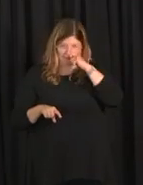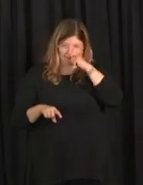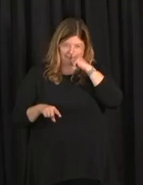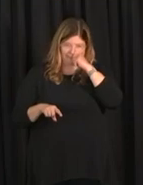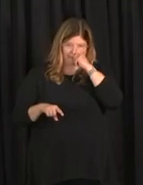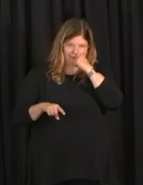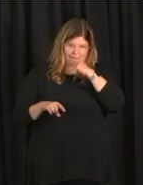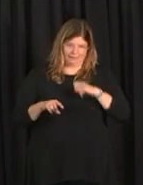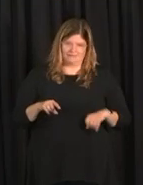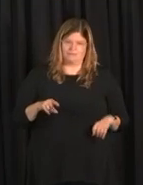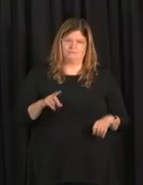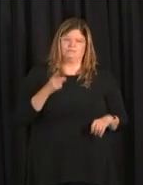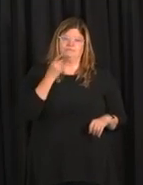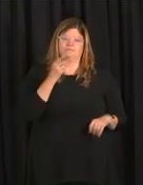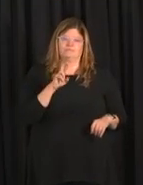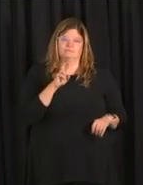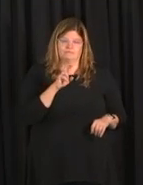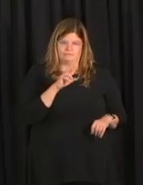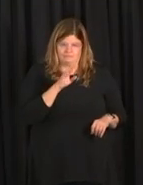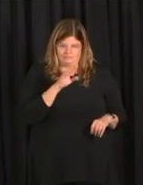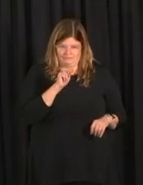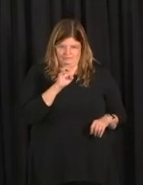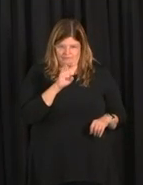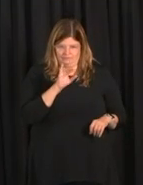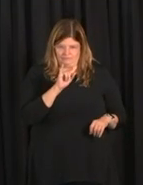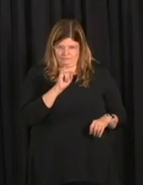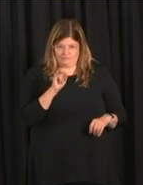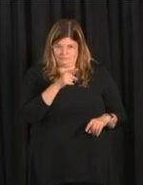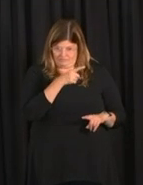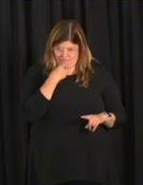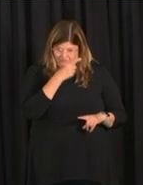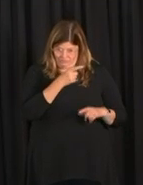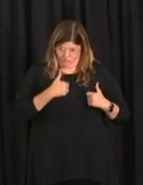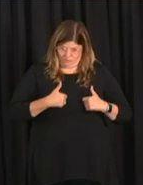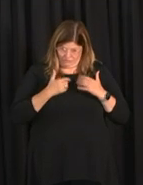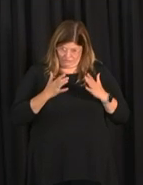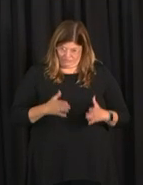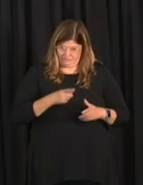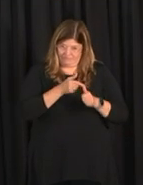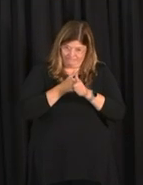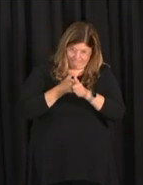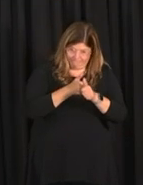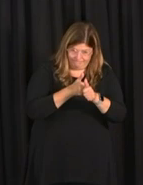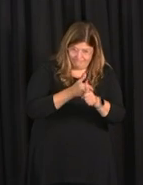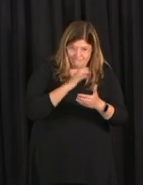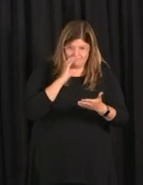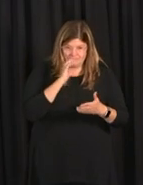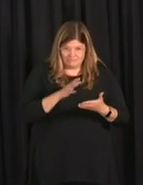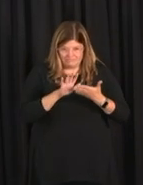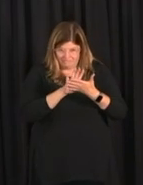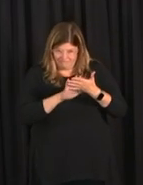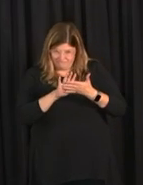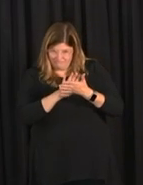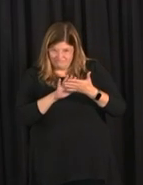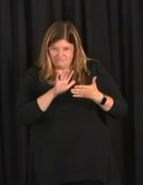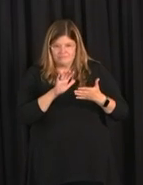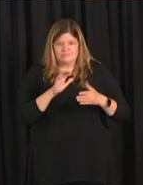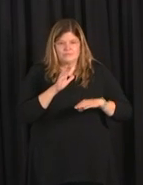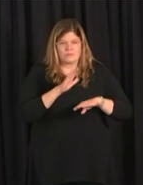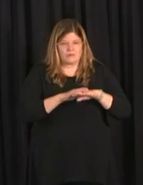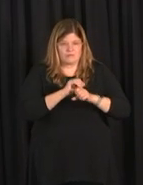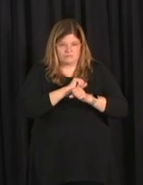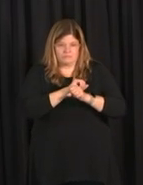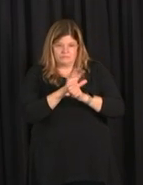Dr. Nesbitt, you said that residents could follow along. Right now, the image of our metrics is static on